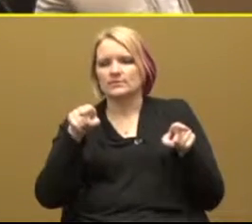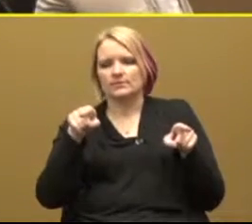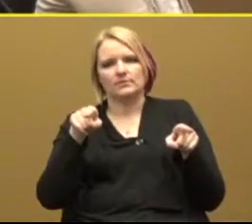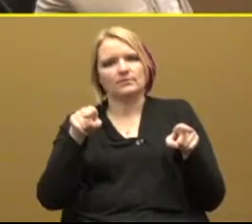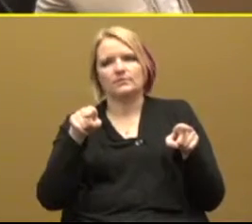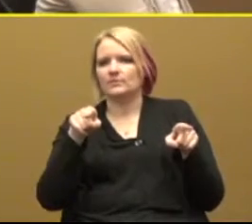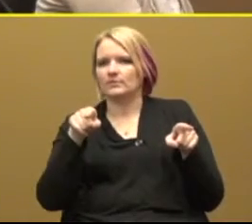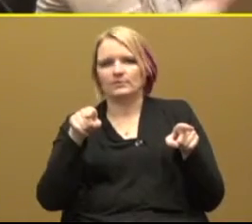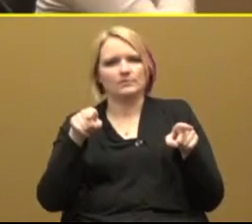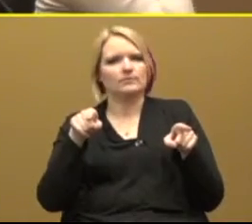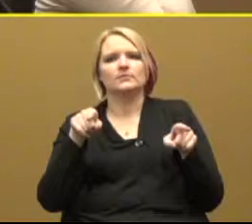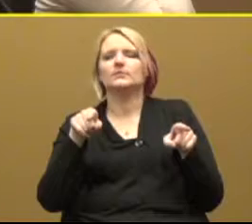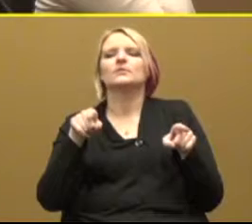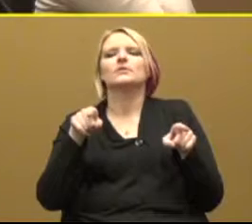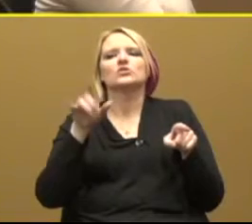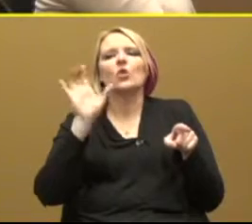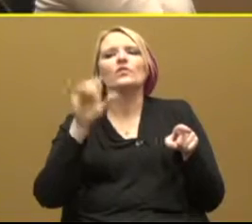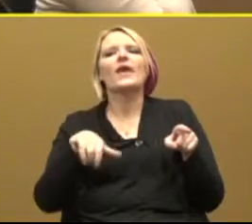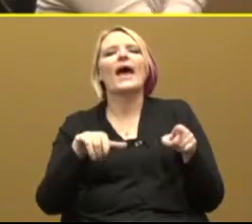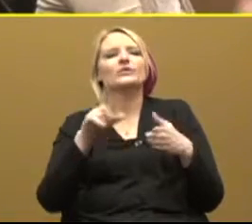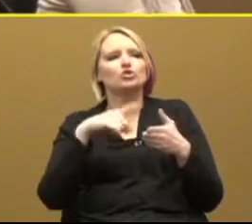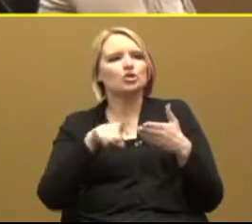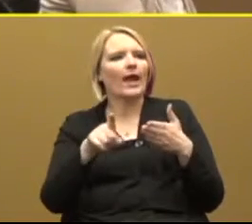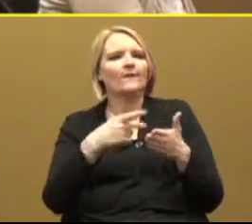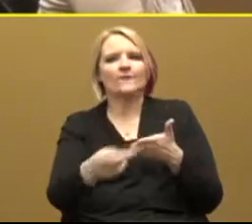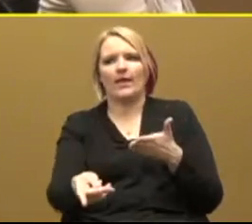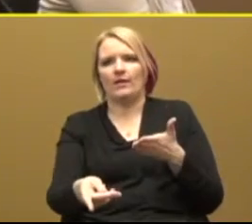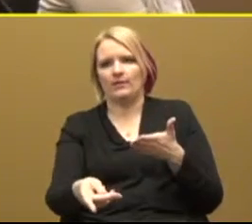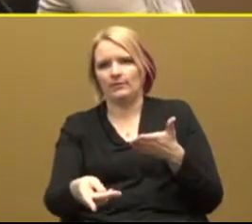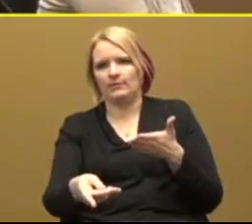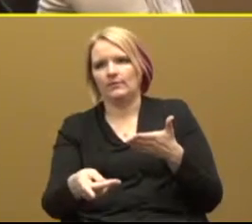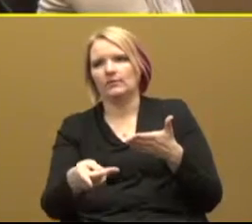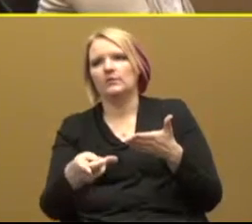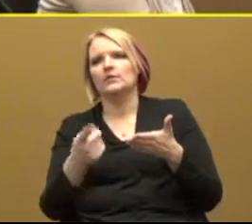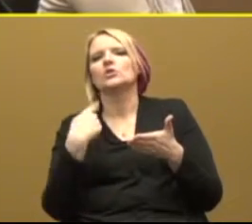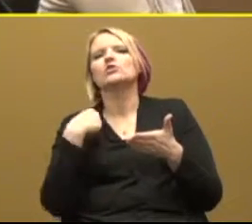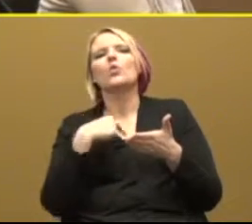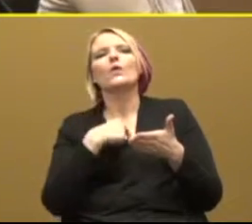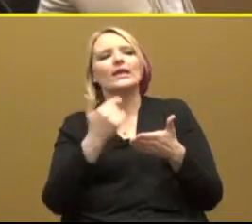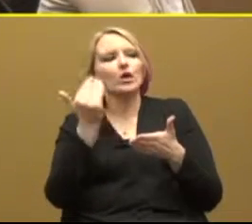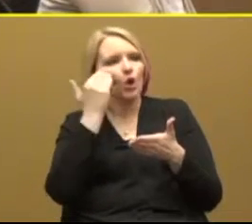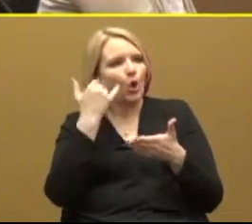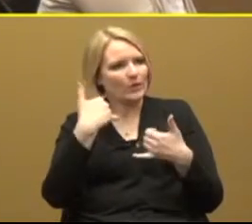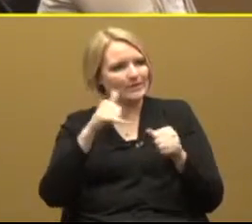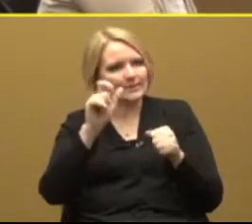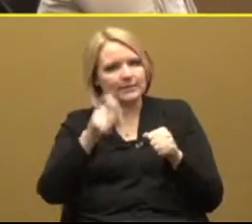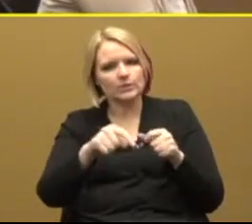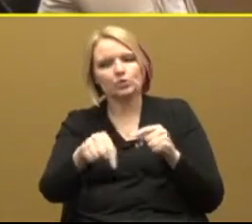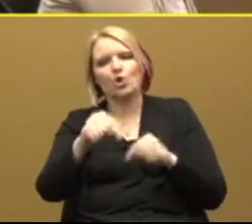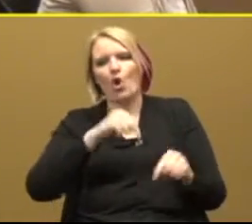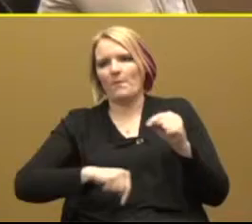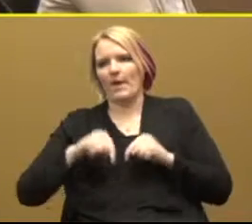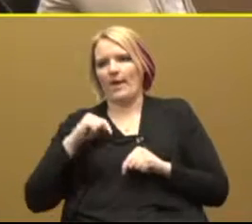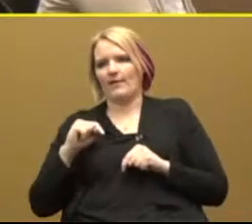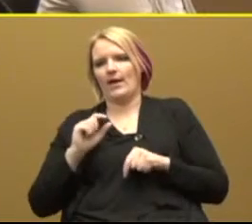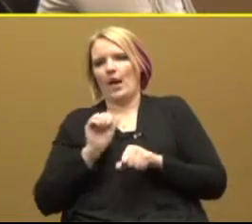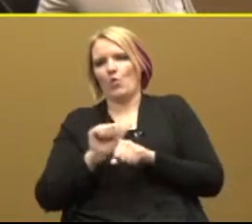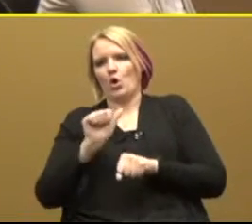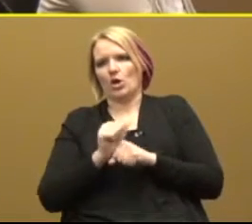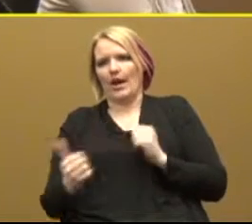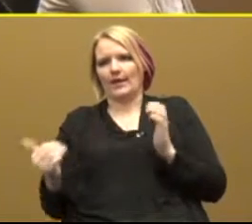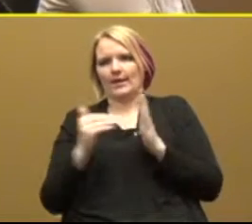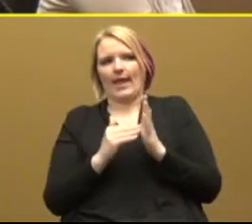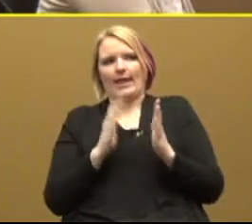at this point. So that correspondence check was a failure. So we know we still need to go back and work